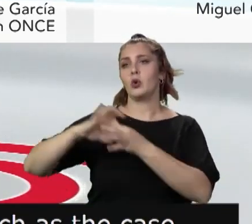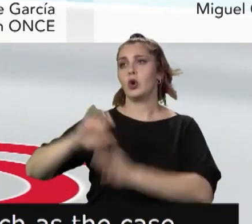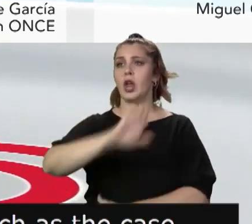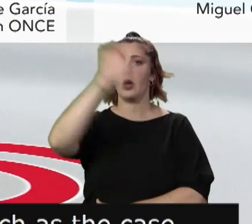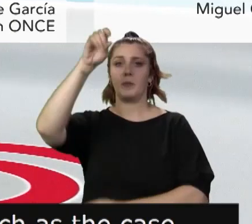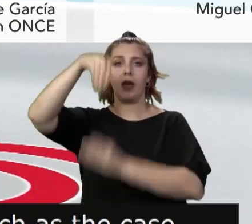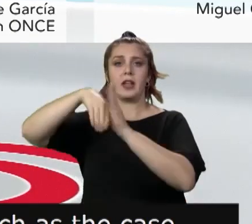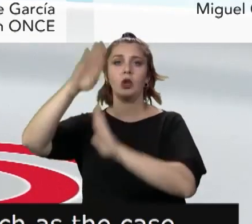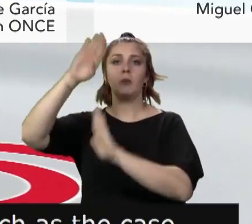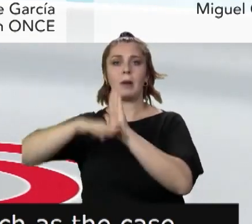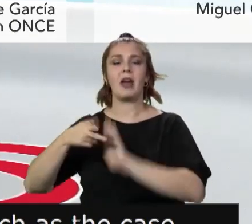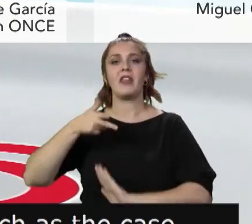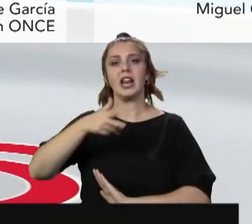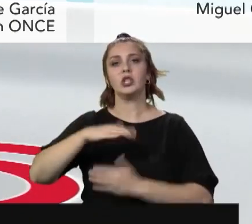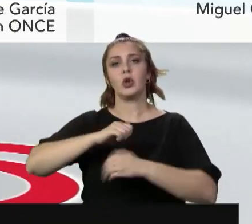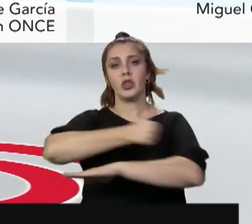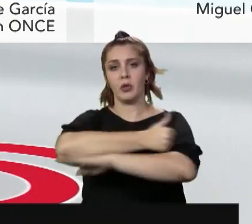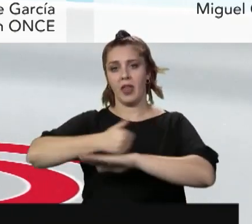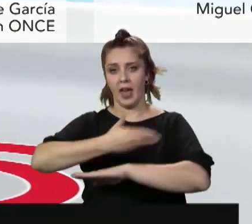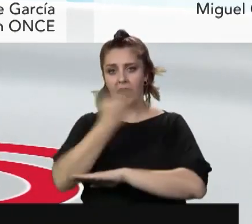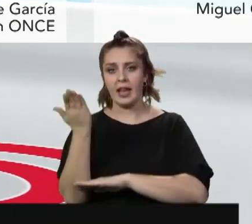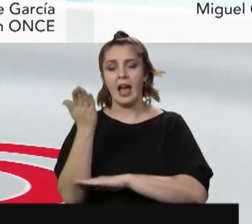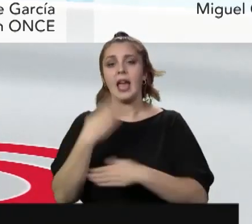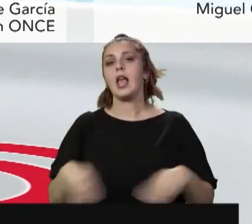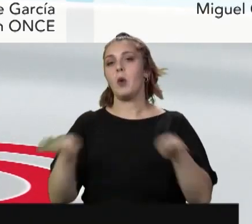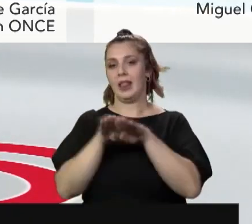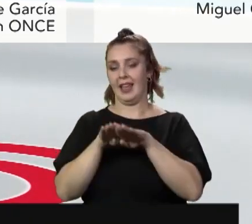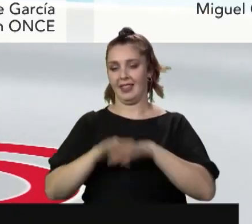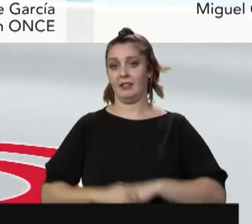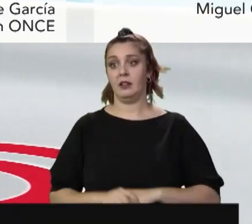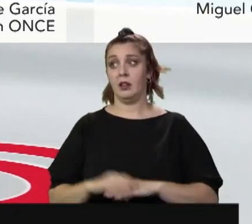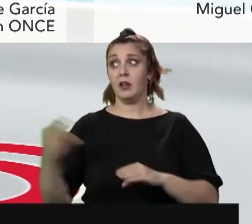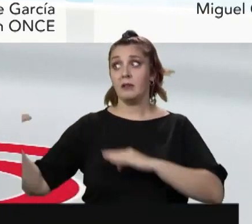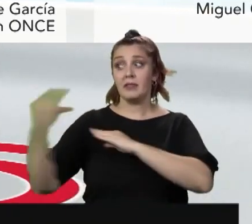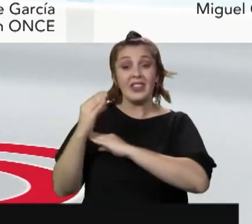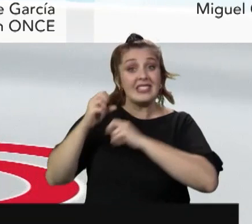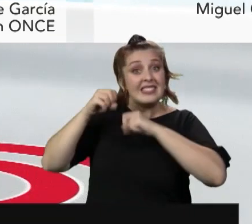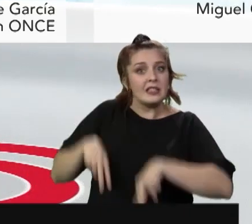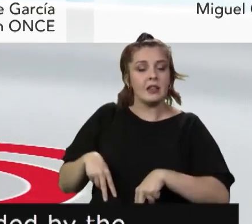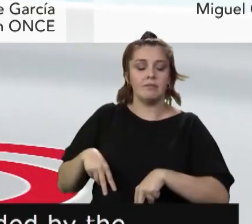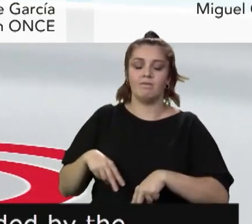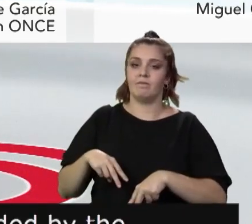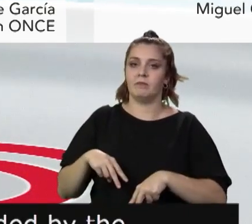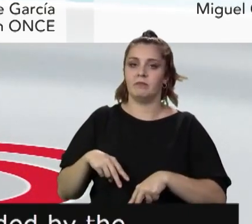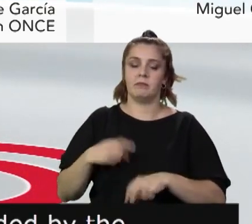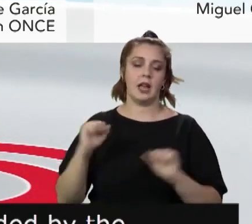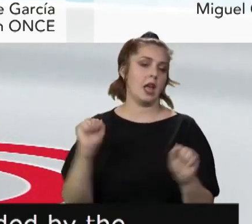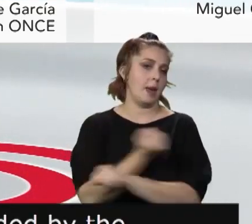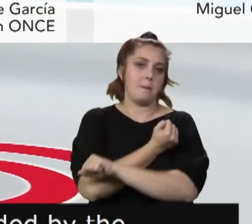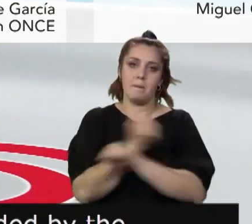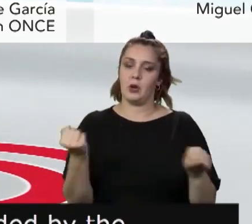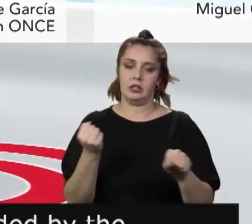I would like to mention that the project is funded by the European Union through the program Rights, Citizenship